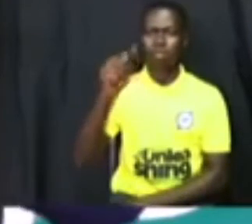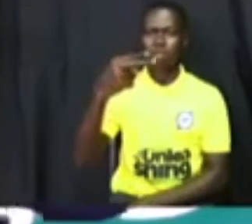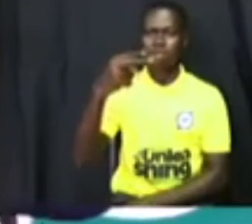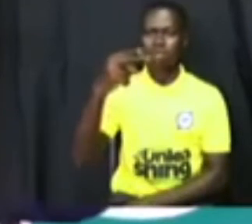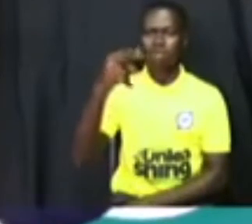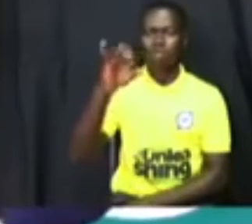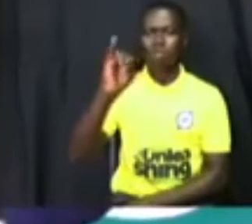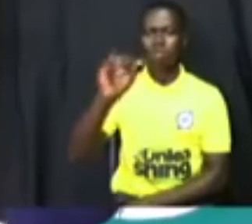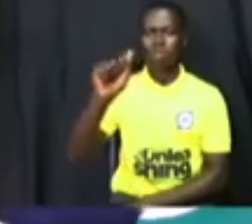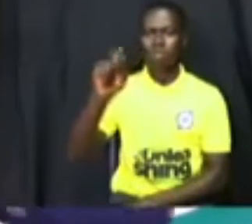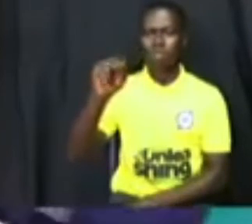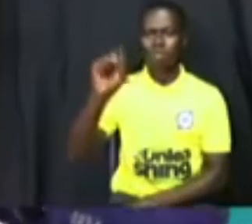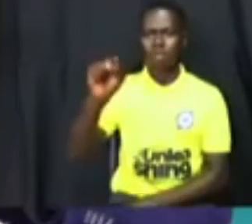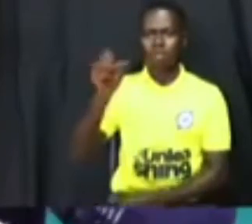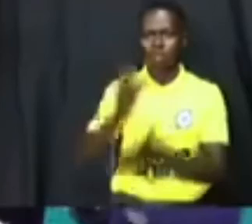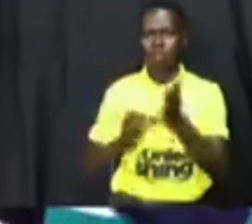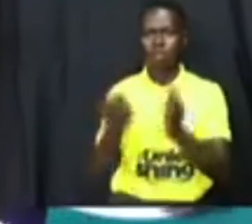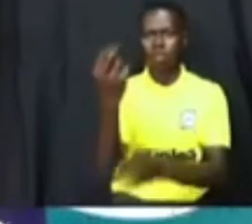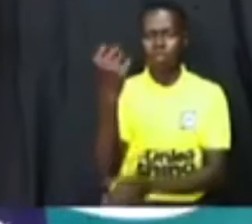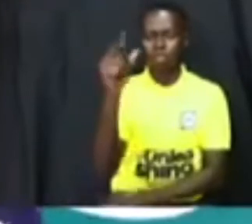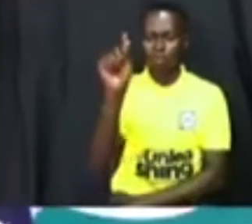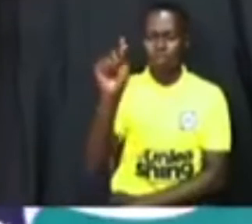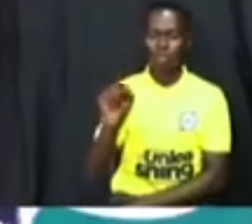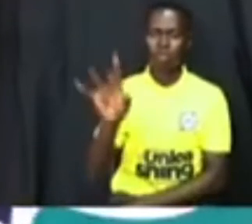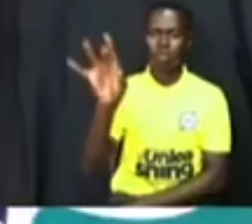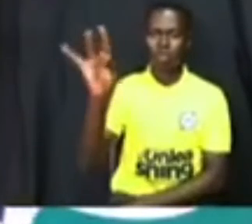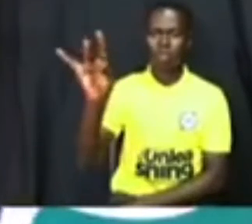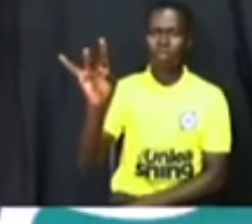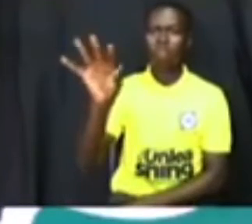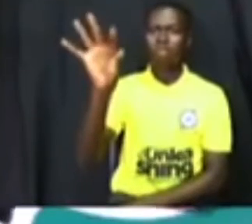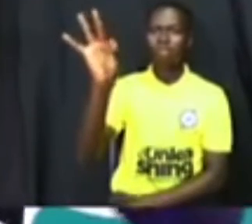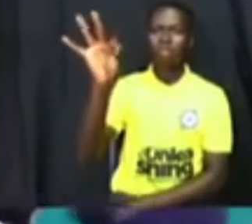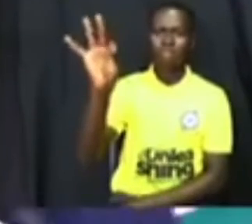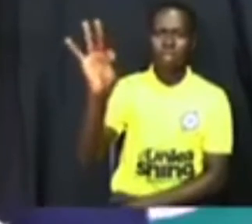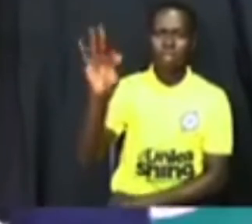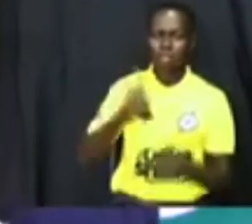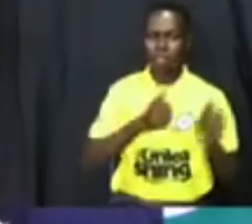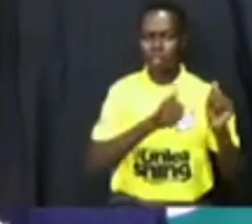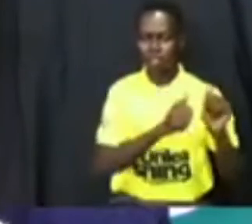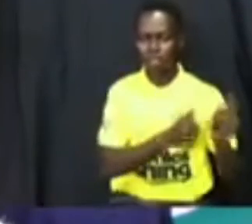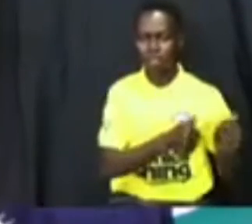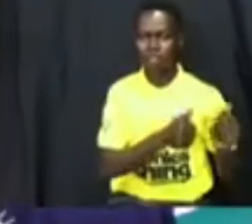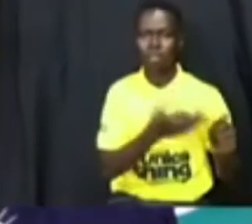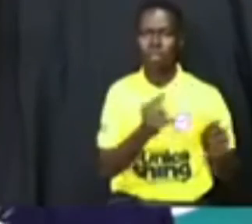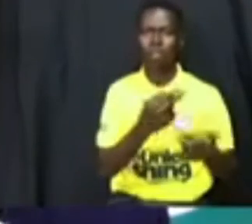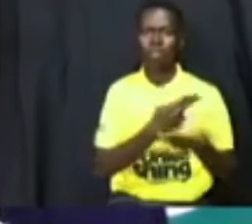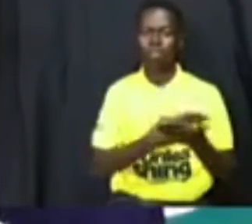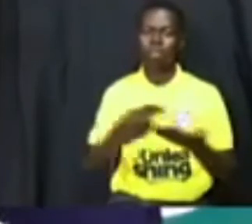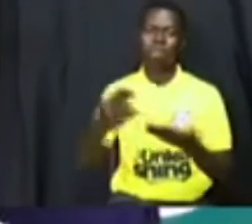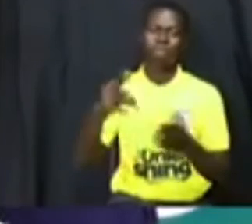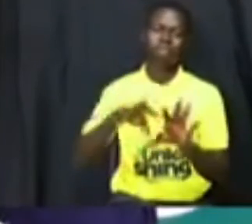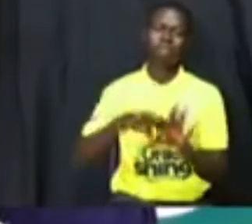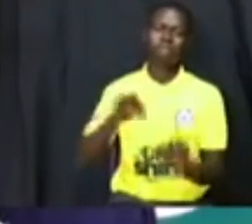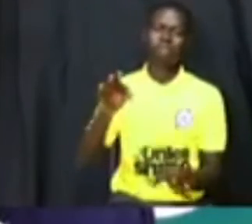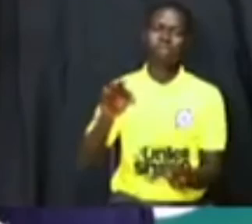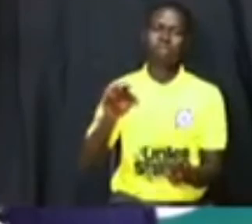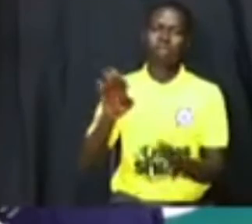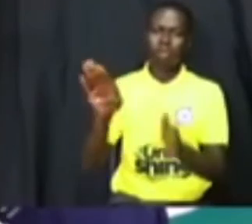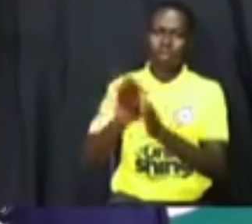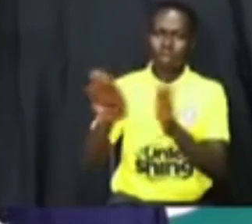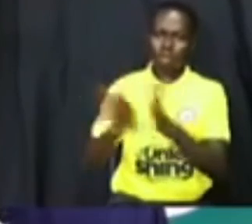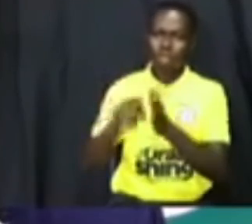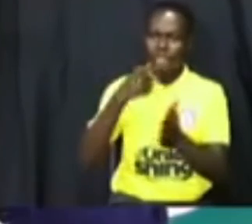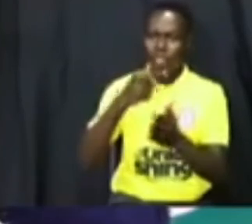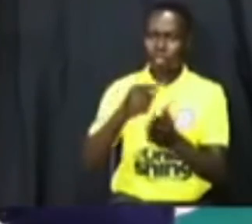9 fruit of the Spirit, 9 gifts of the Holy Spirit. The Bible says a false balance is an